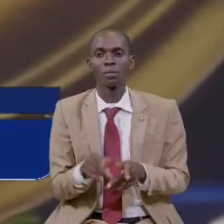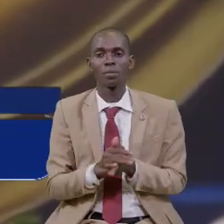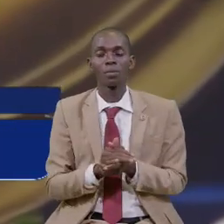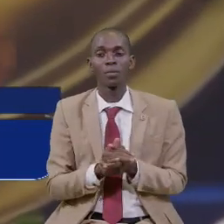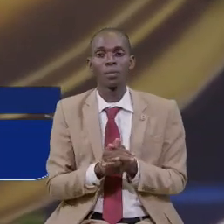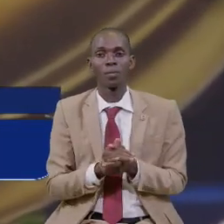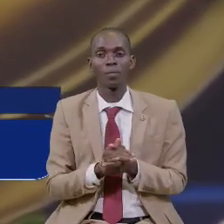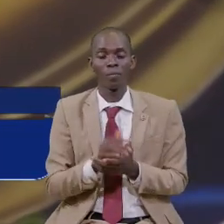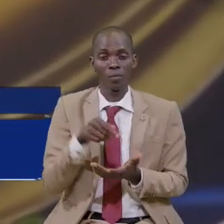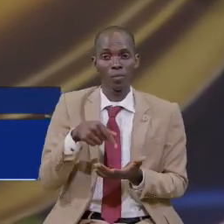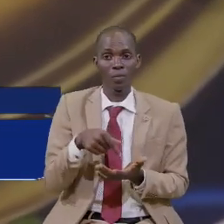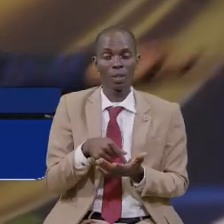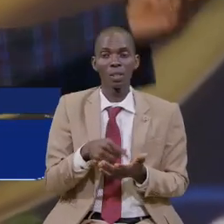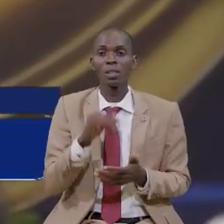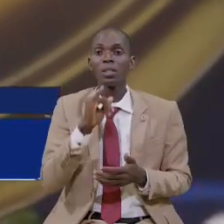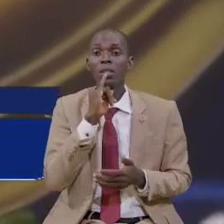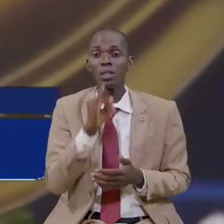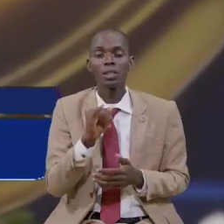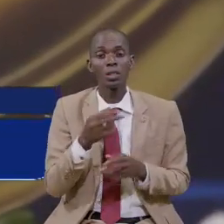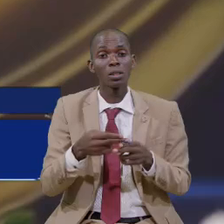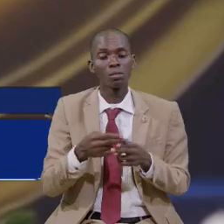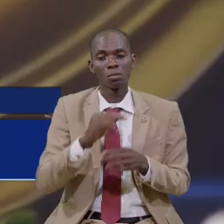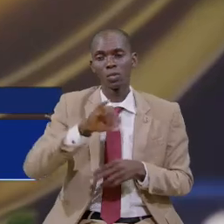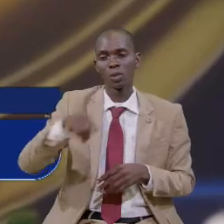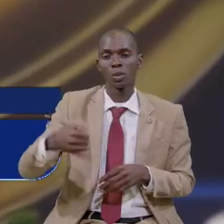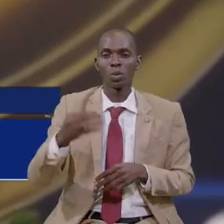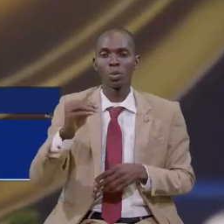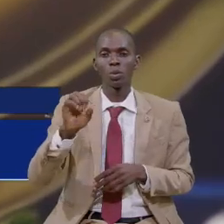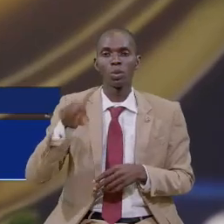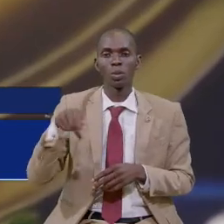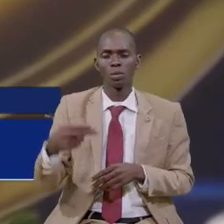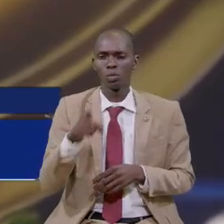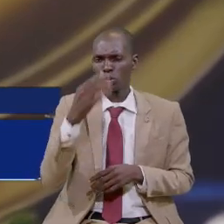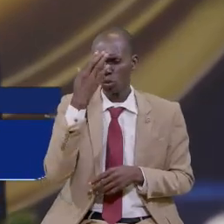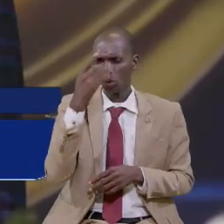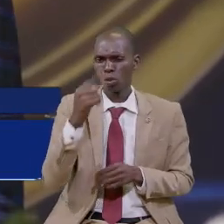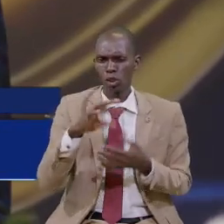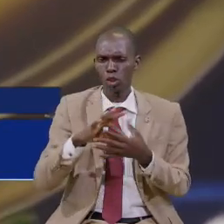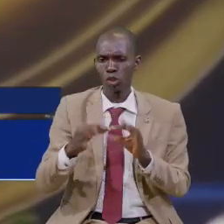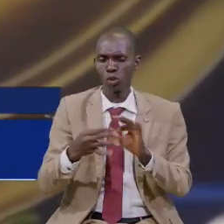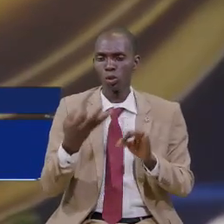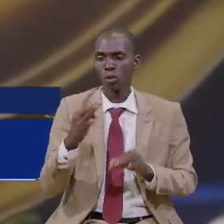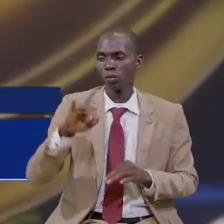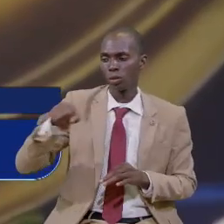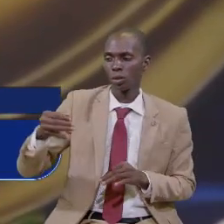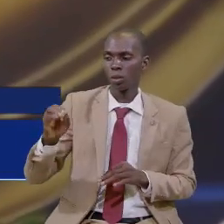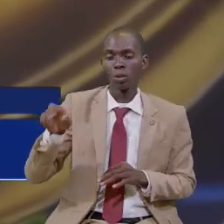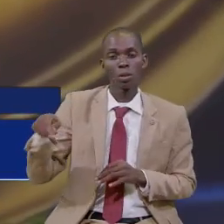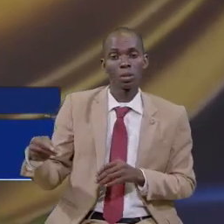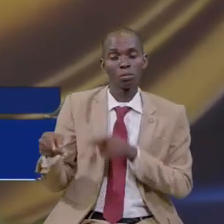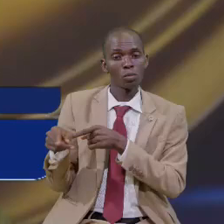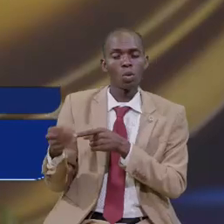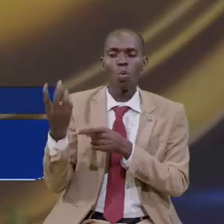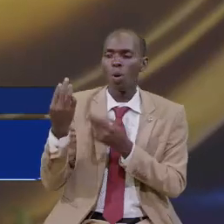is Joseph. And you know the story of Joseph. He was sold as a